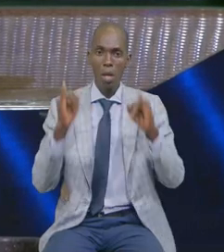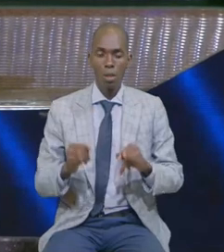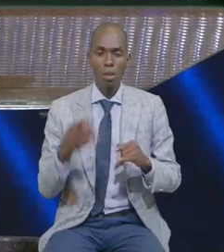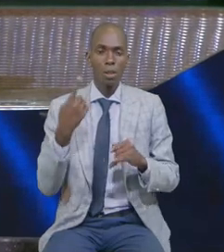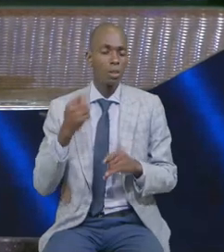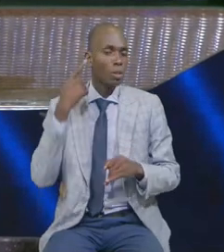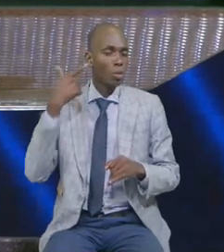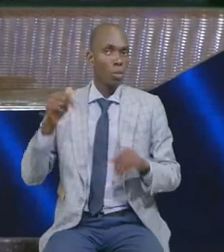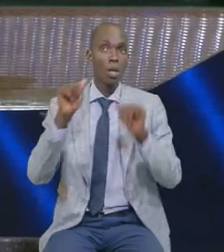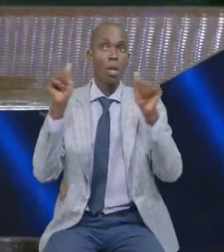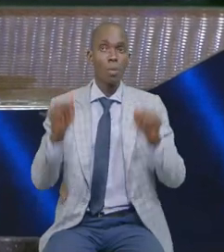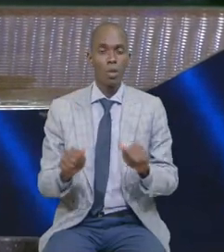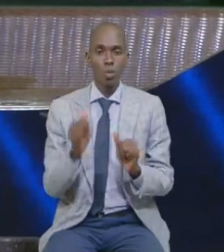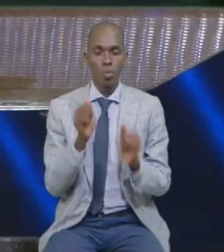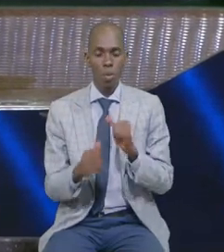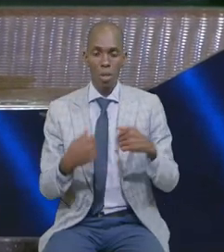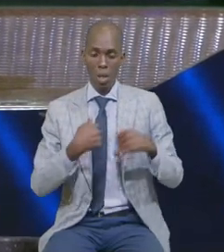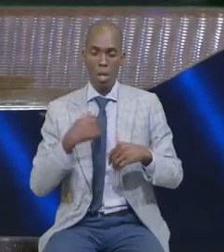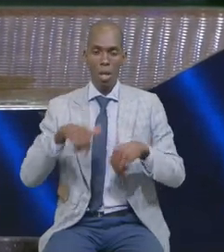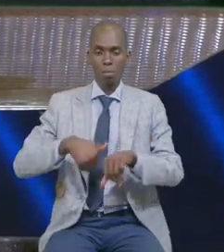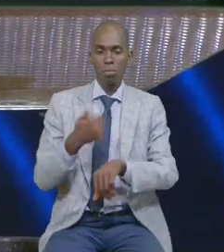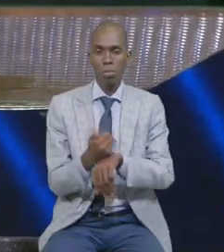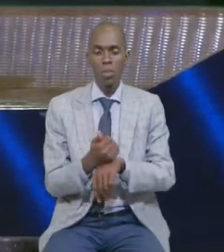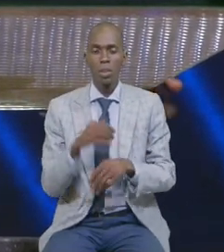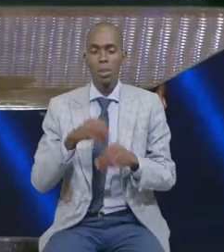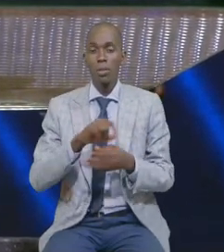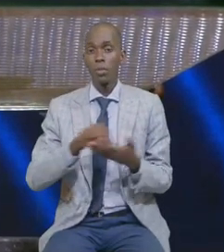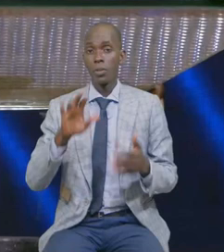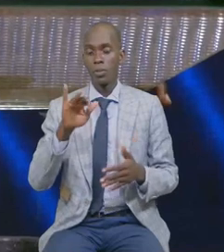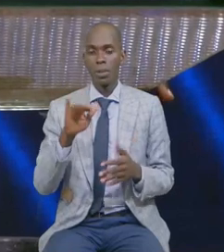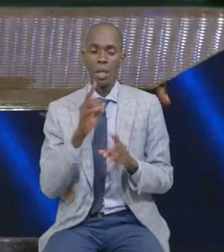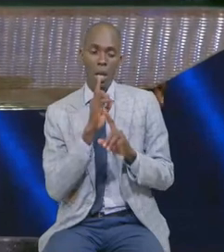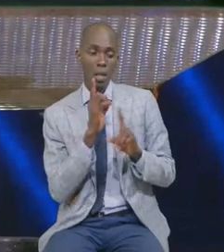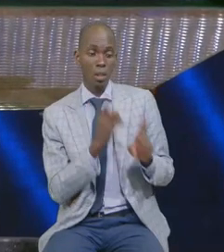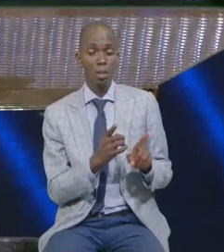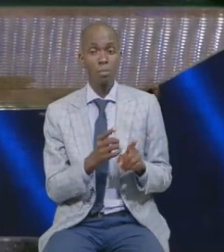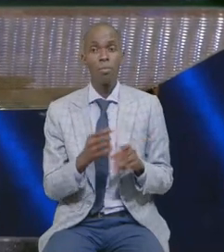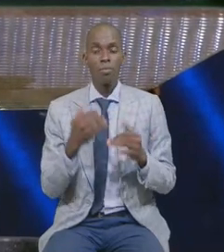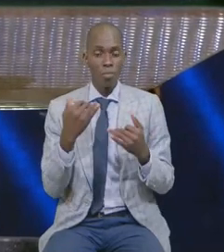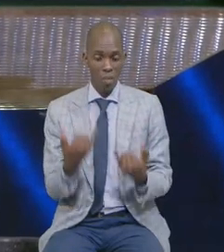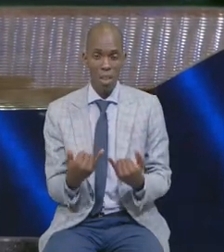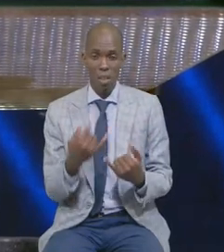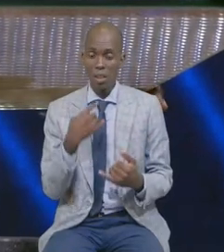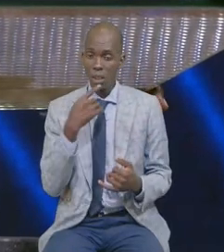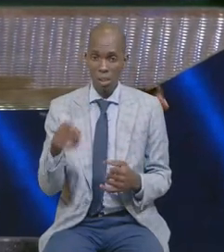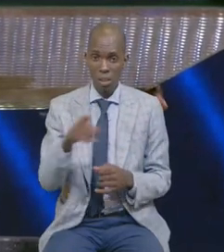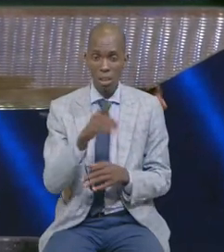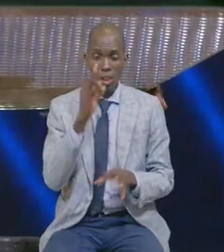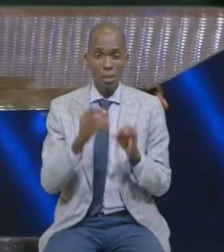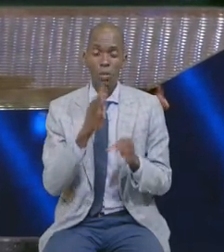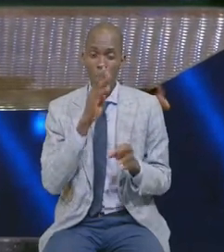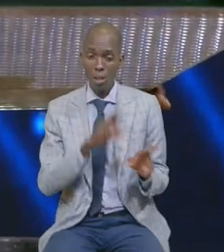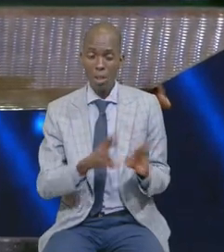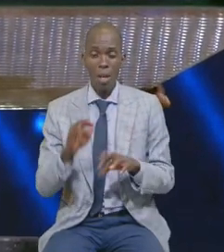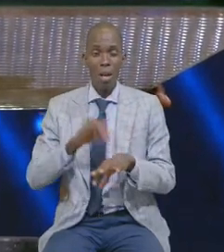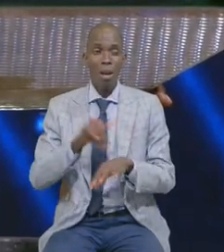have set up? Verse 15. Verse 15 says, now, if ye be ready, that at what time